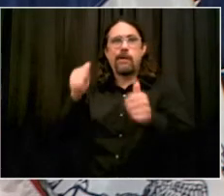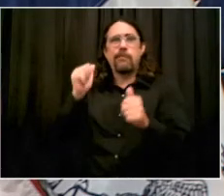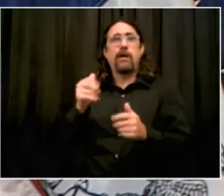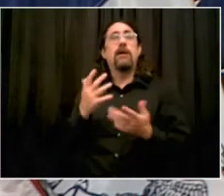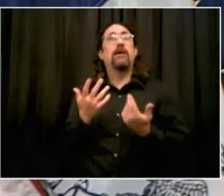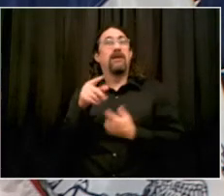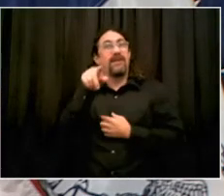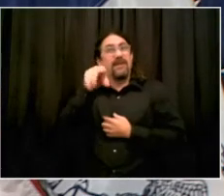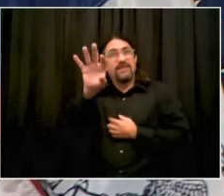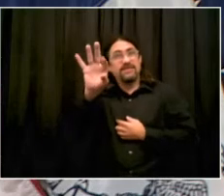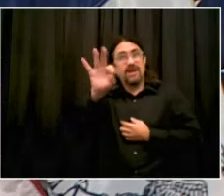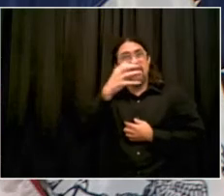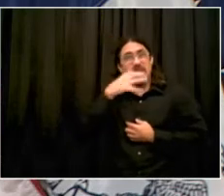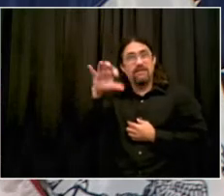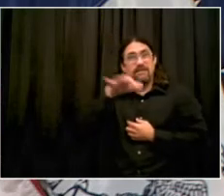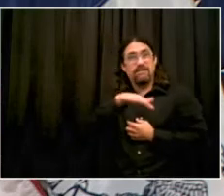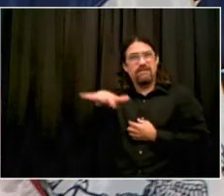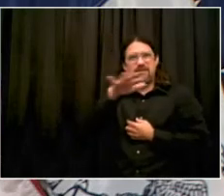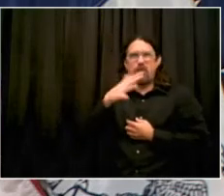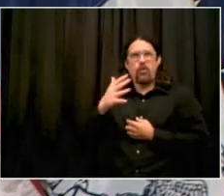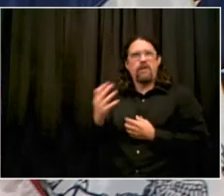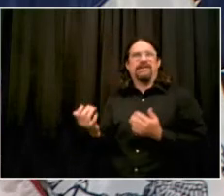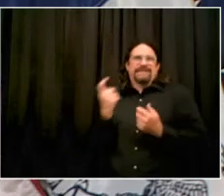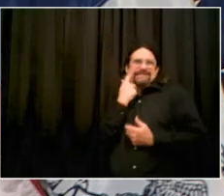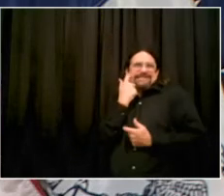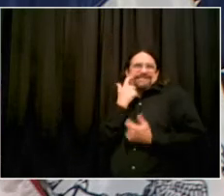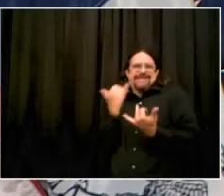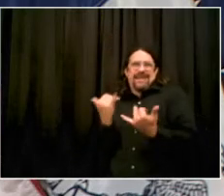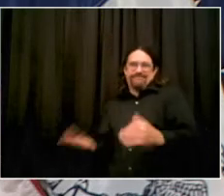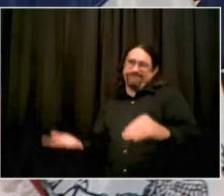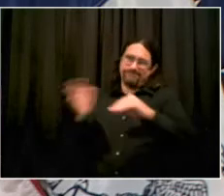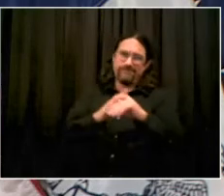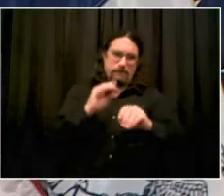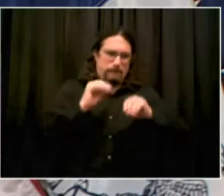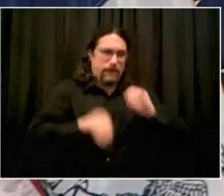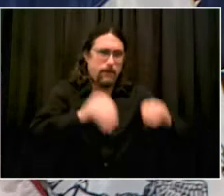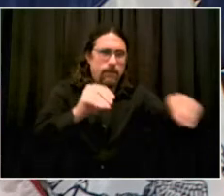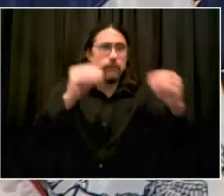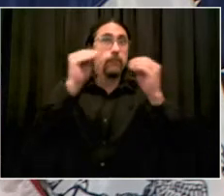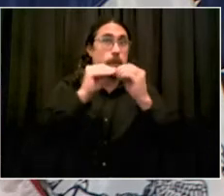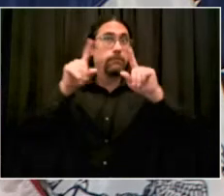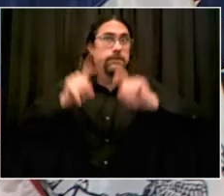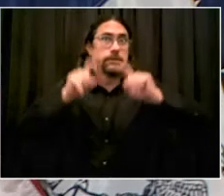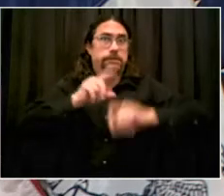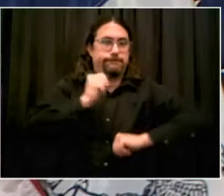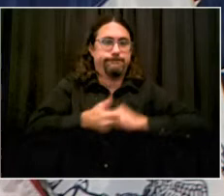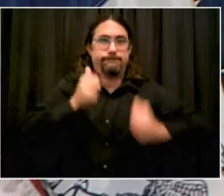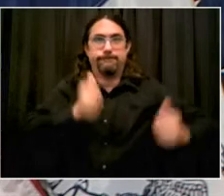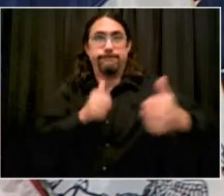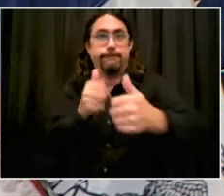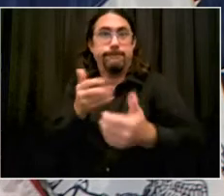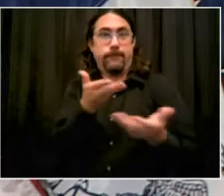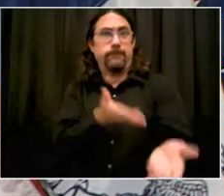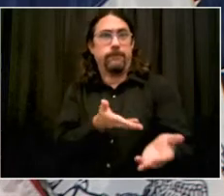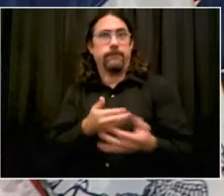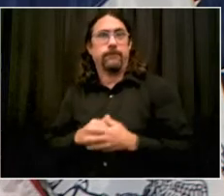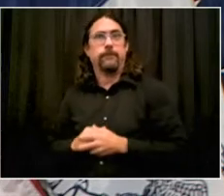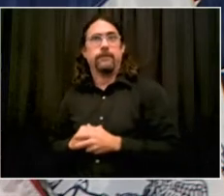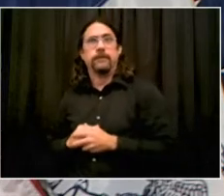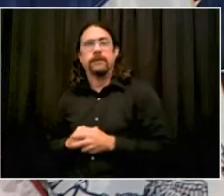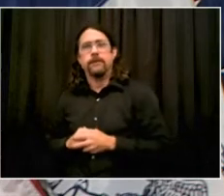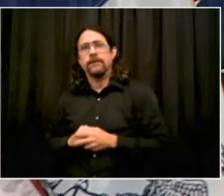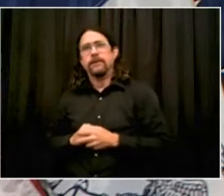is we know when we have positive cases, we can track them by where a teacher or staff member or student